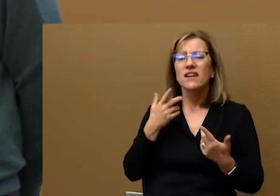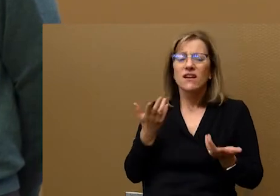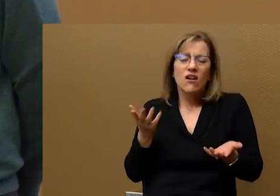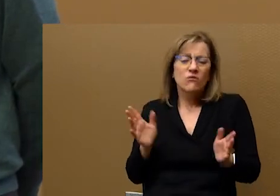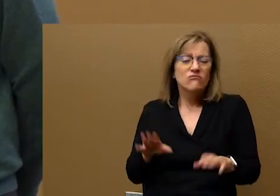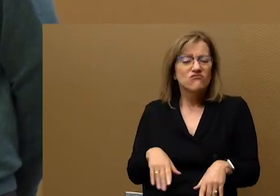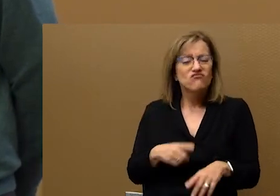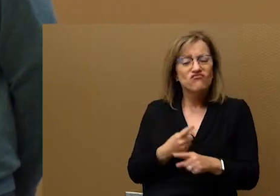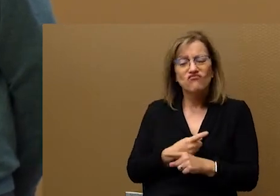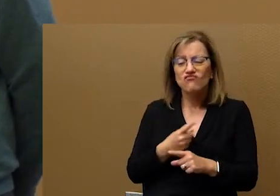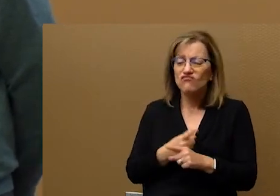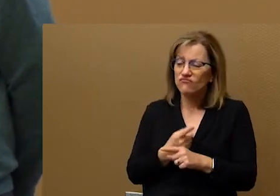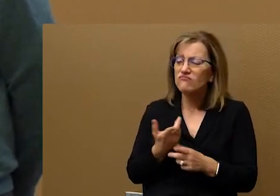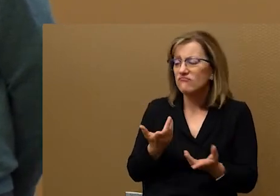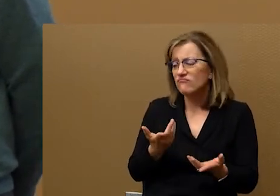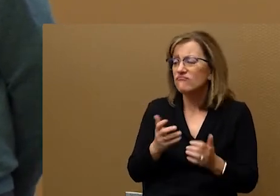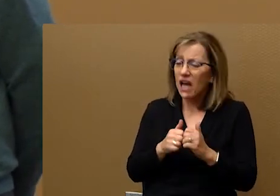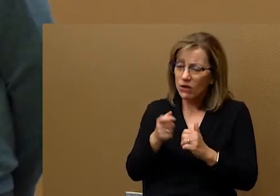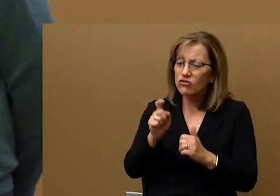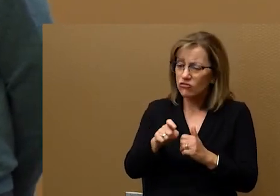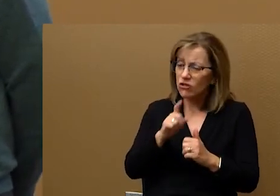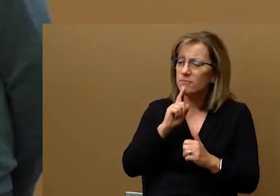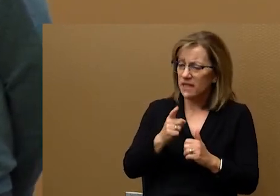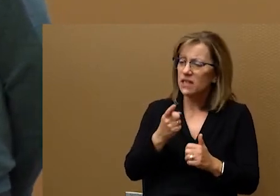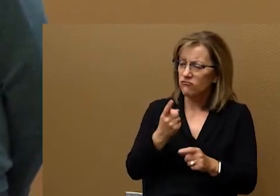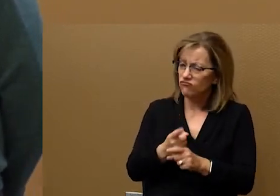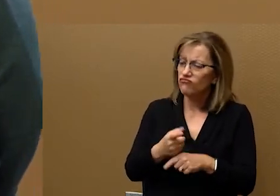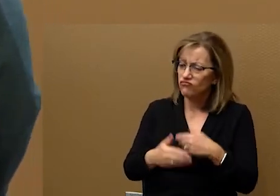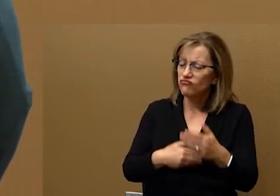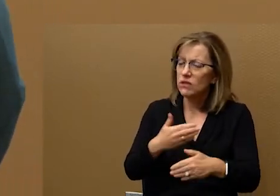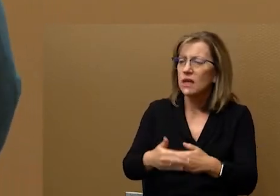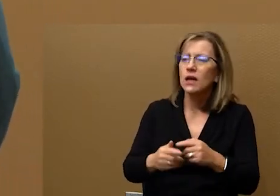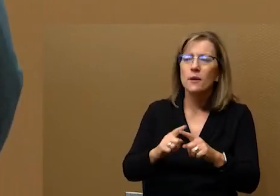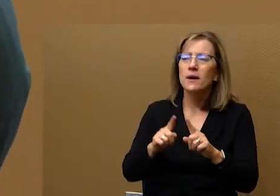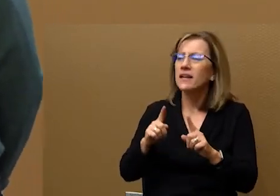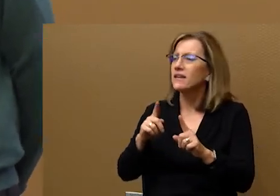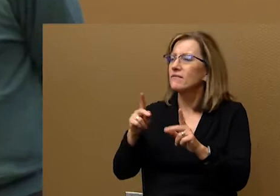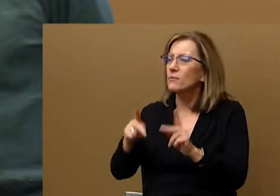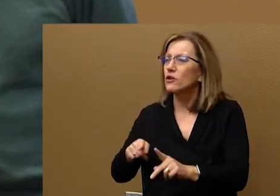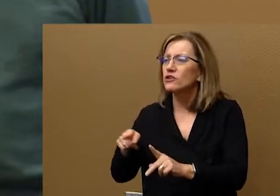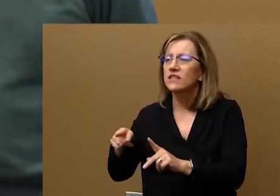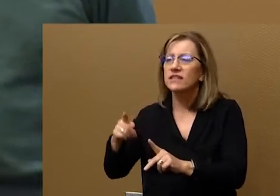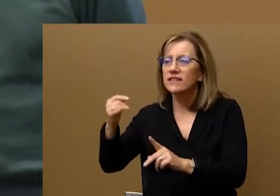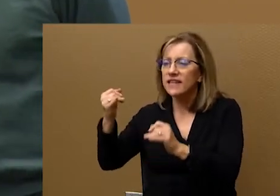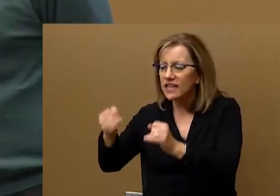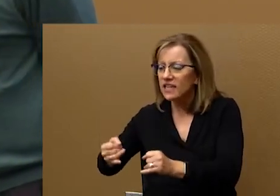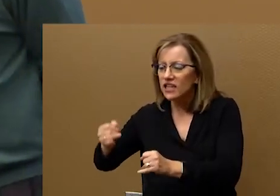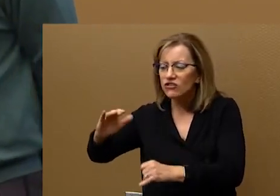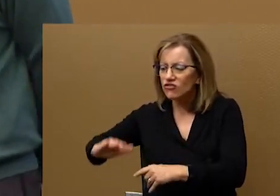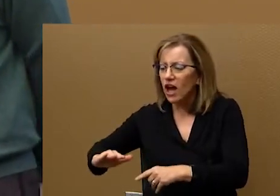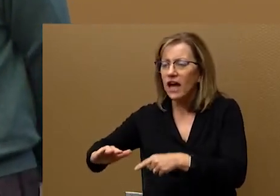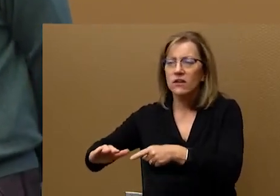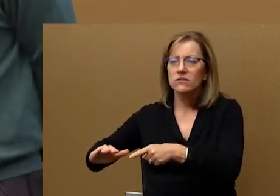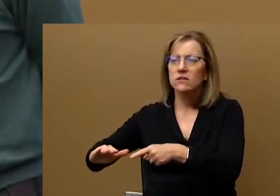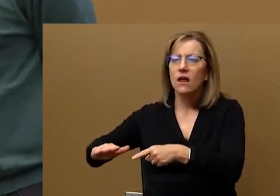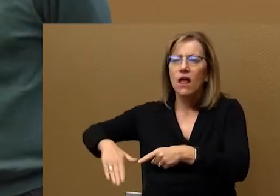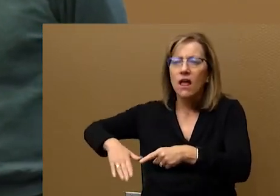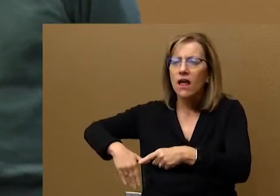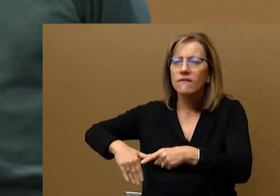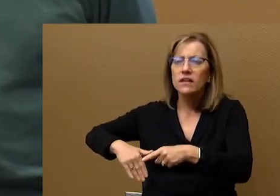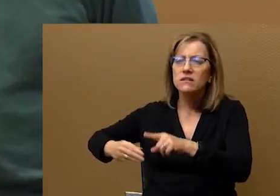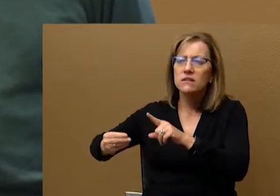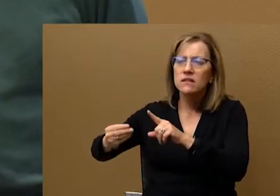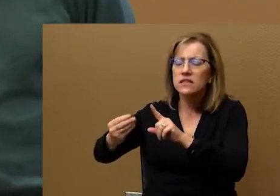We may think, oh, that's just typical, you know, that's how it should be. But if the person or the individual or the